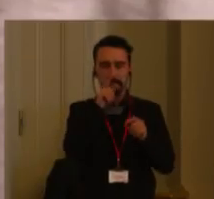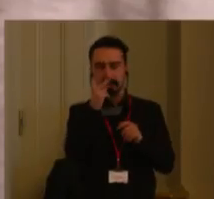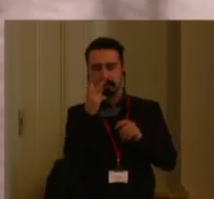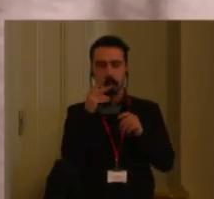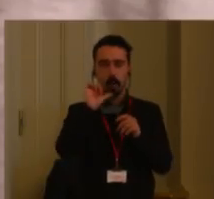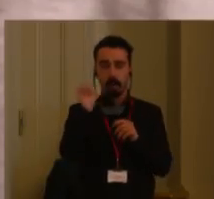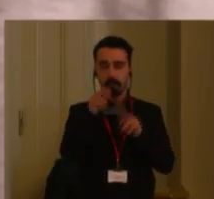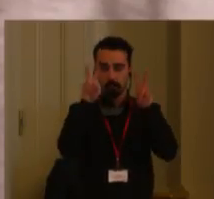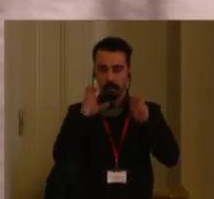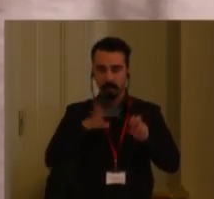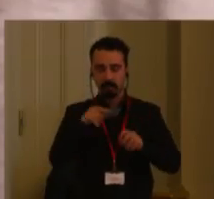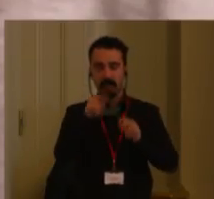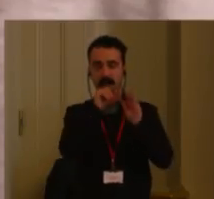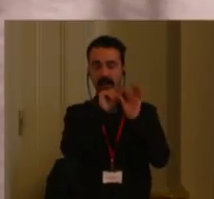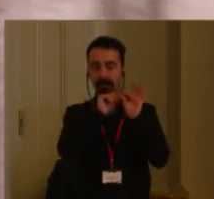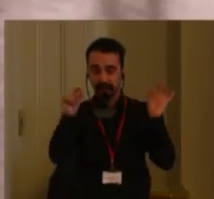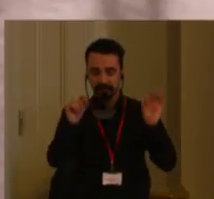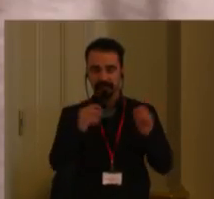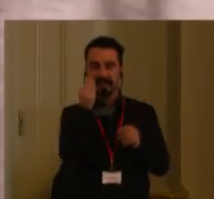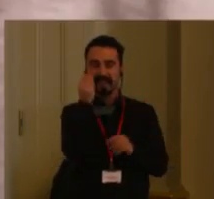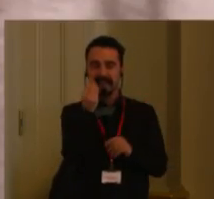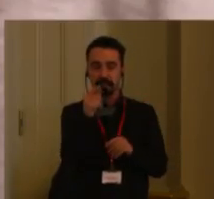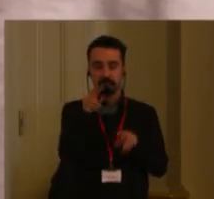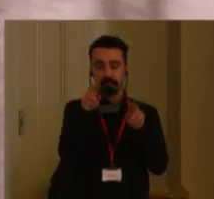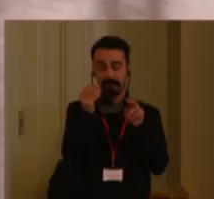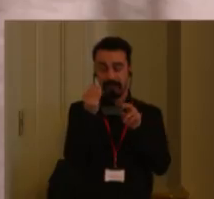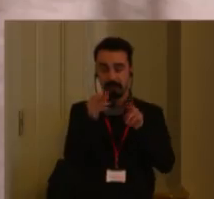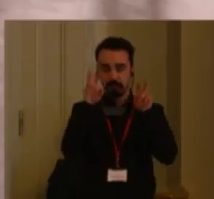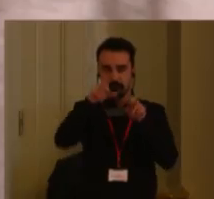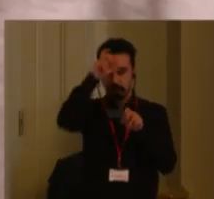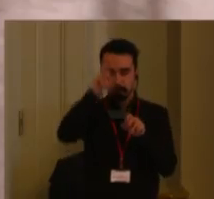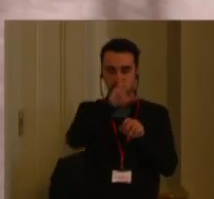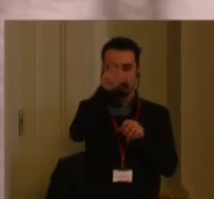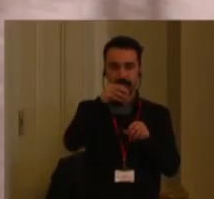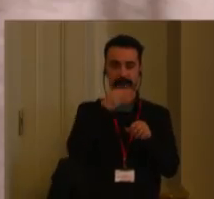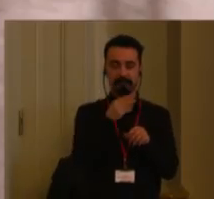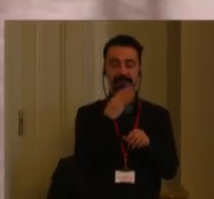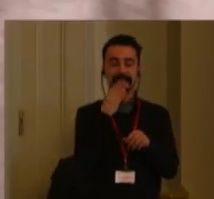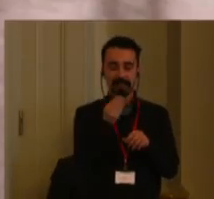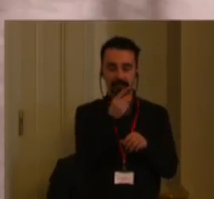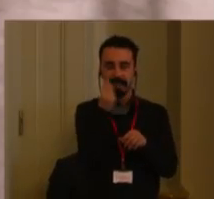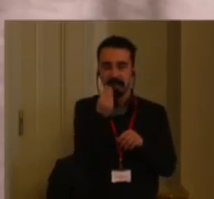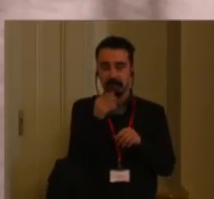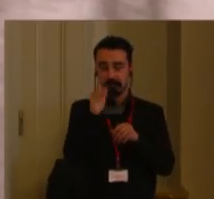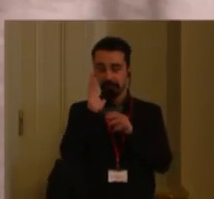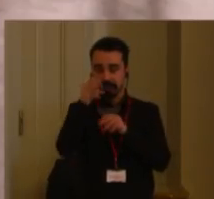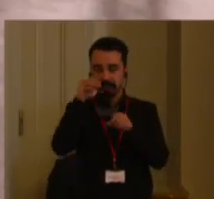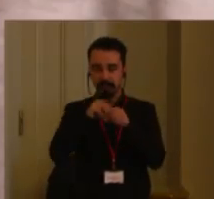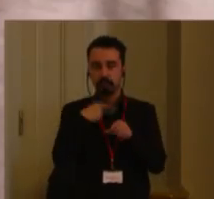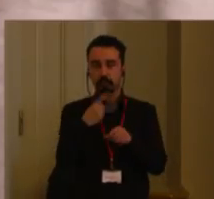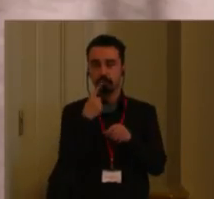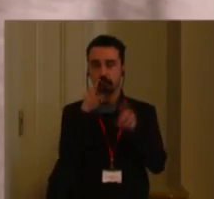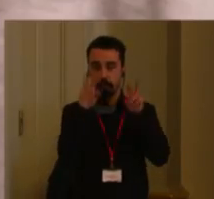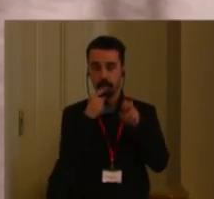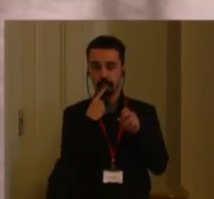high levels of optimism among youth in Turkey, despite the challenges they have reconciling their dreams for